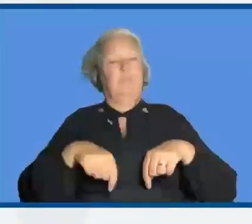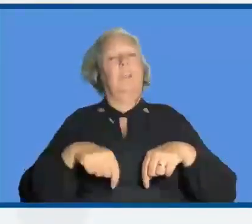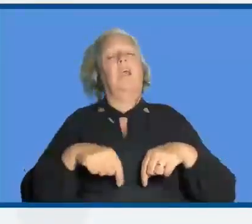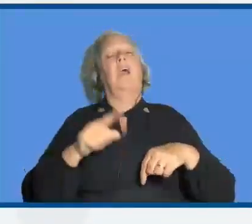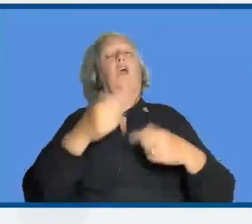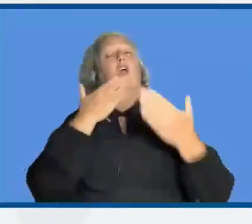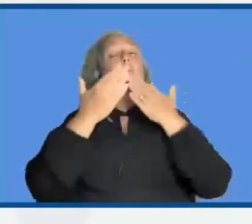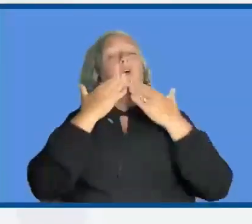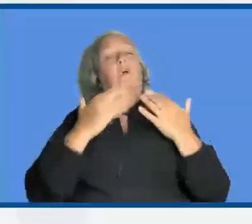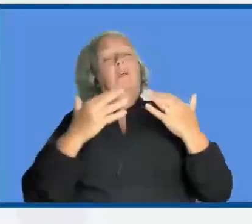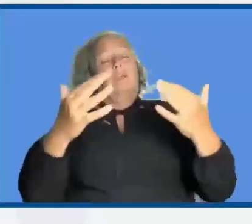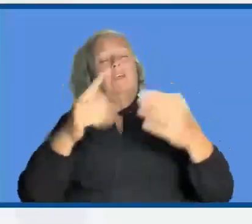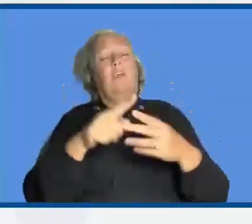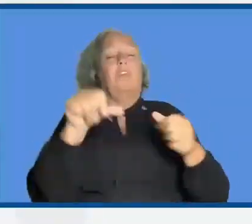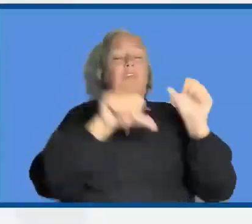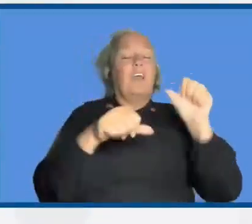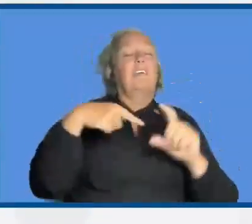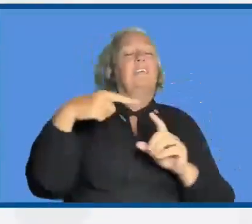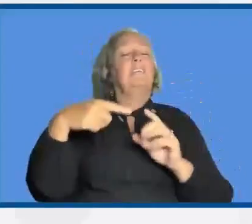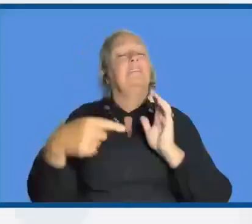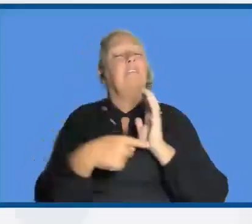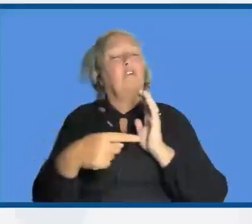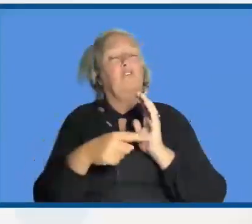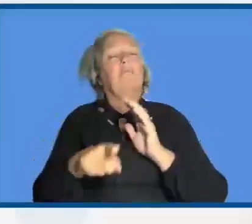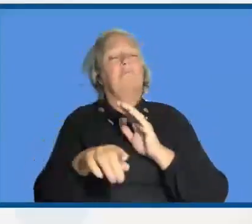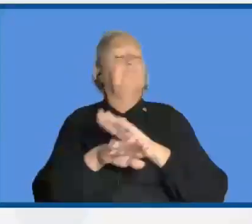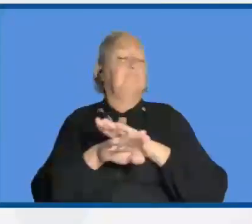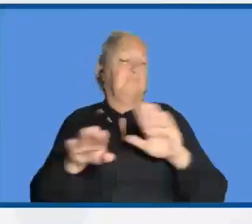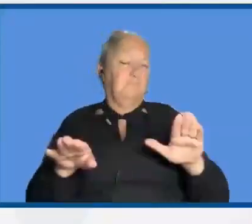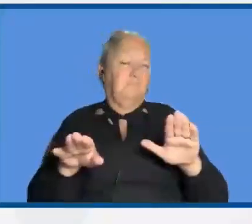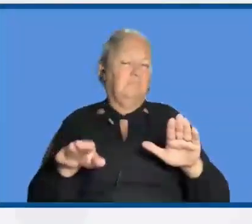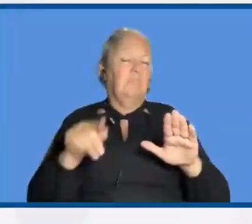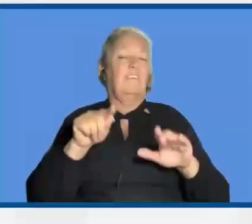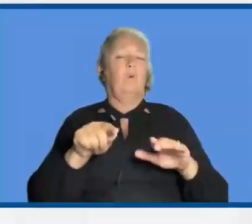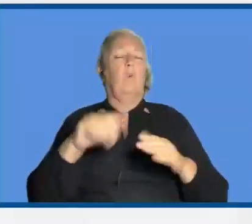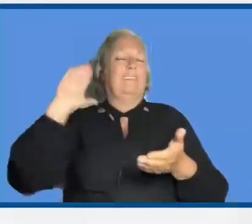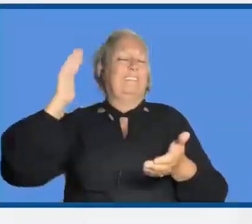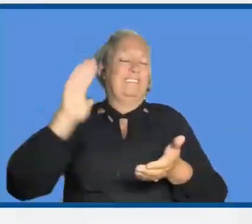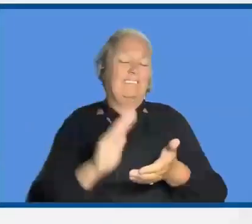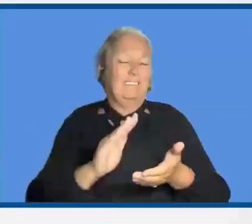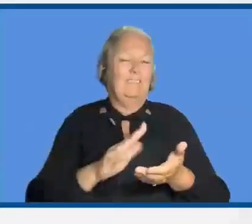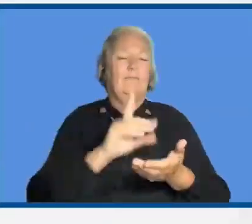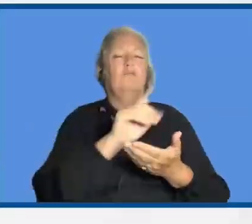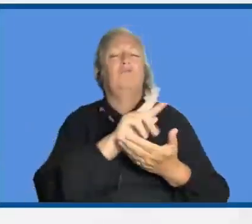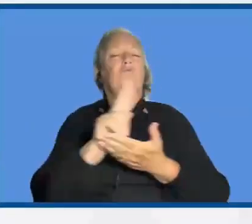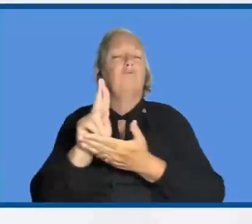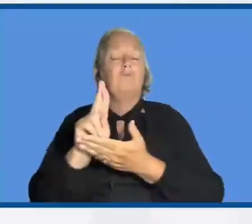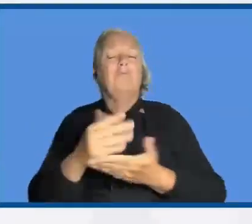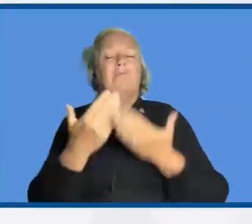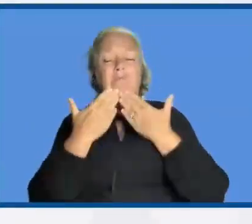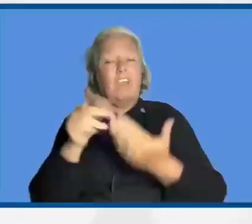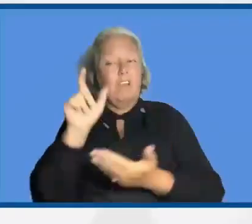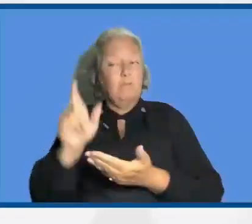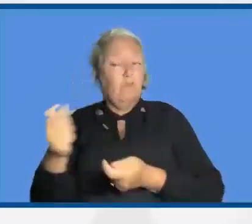science and technology for the prevention and mitigation of disaster risk. Thank you for the moderation and thank you to